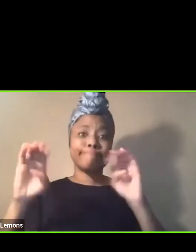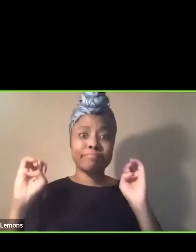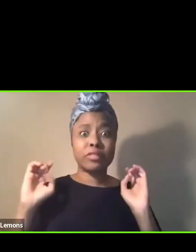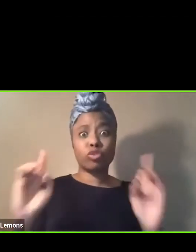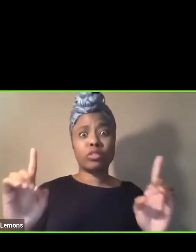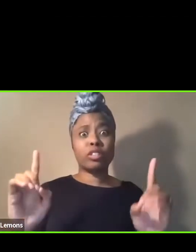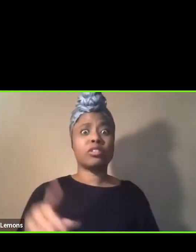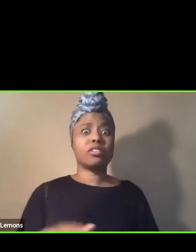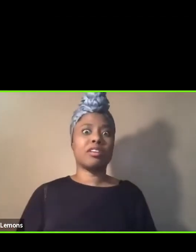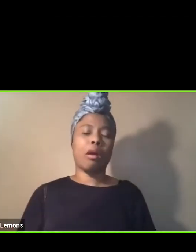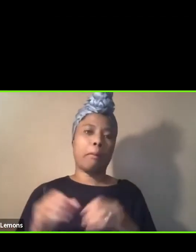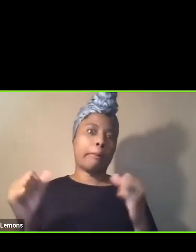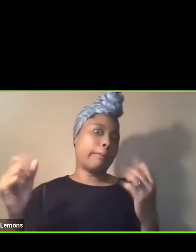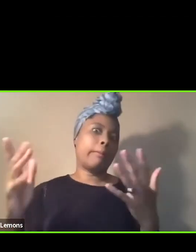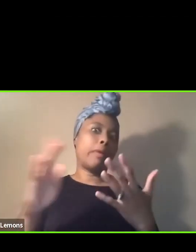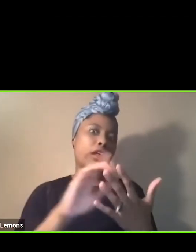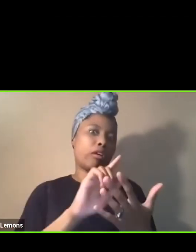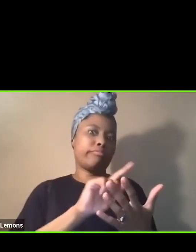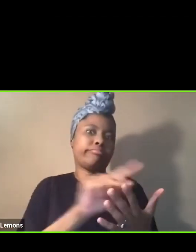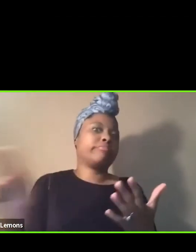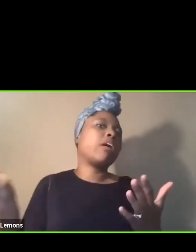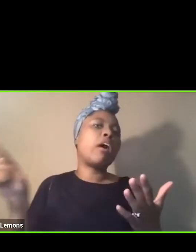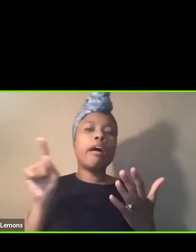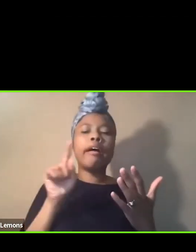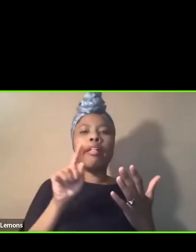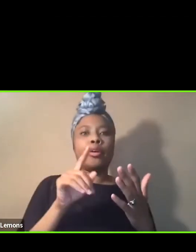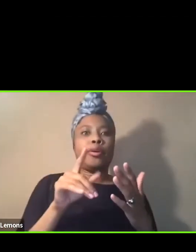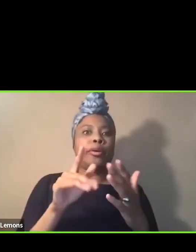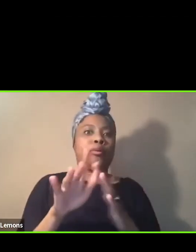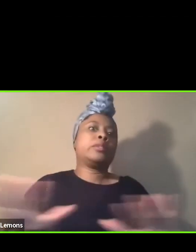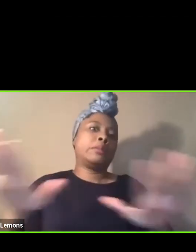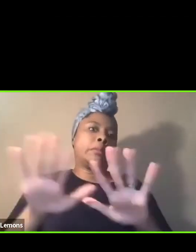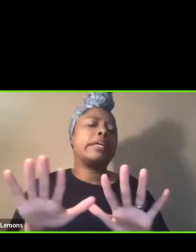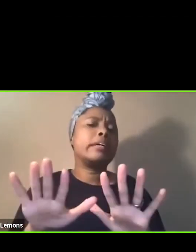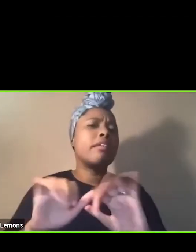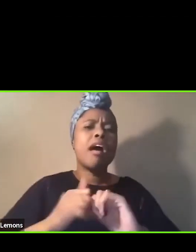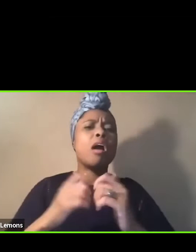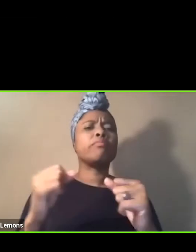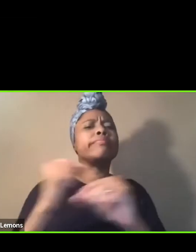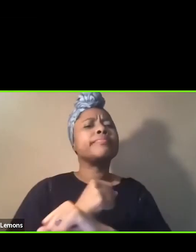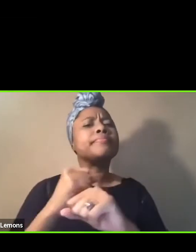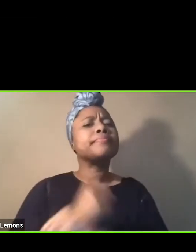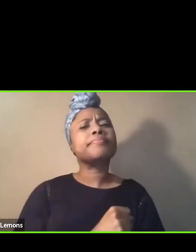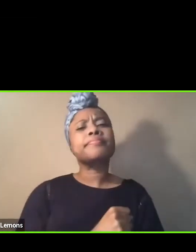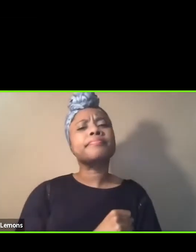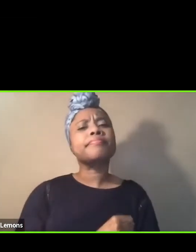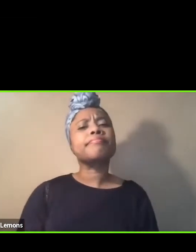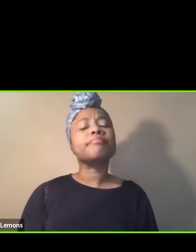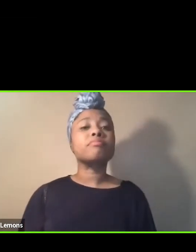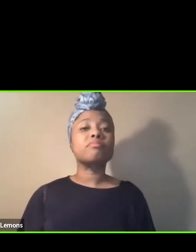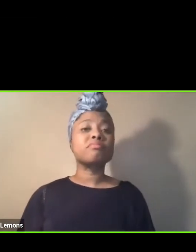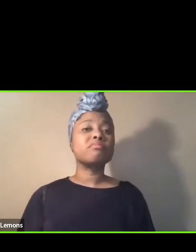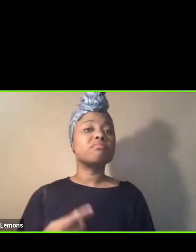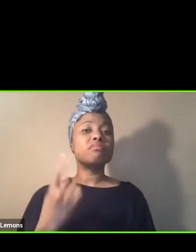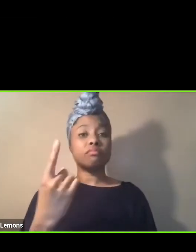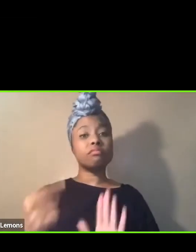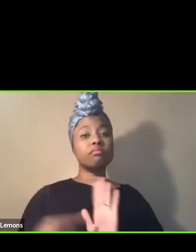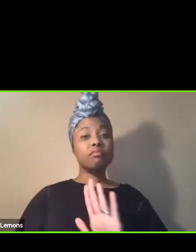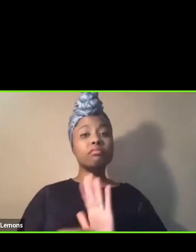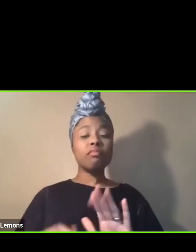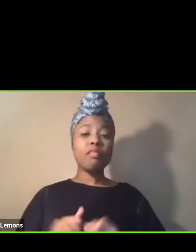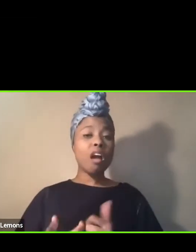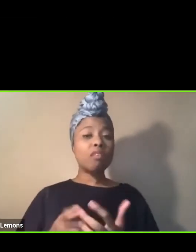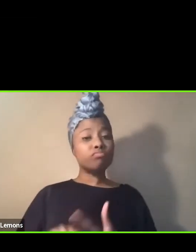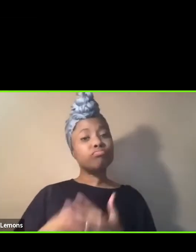education, amongst many other arenas. How do we combat that? And this is one example of how that can begin